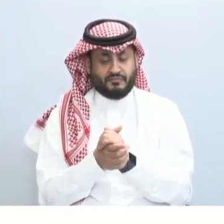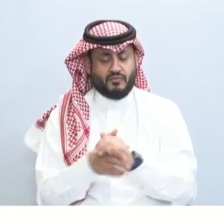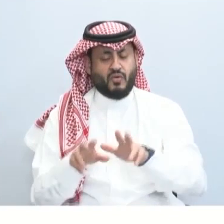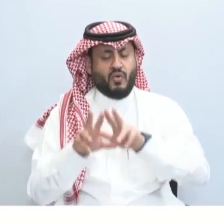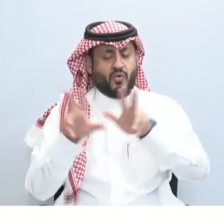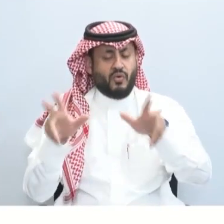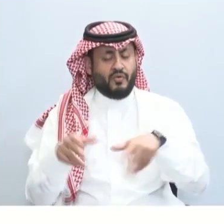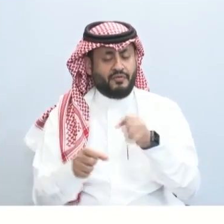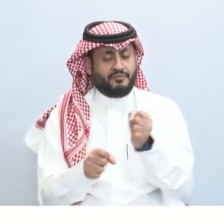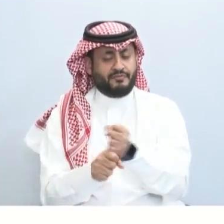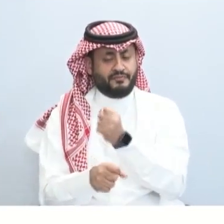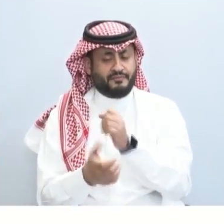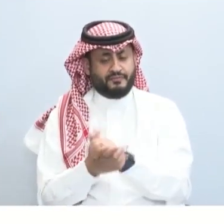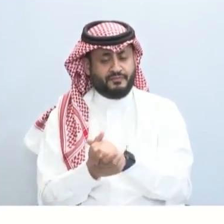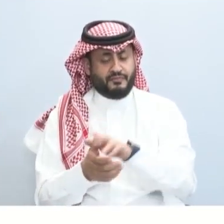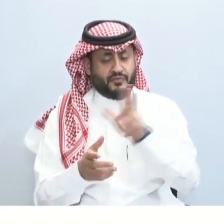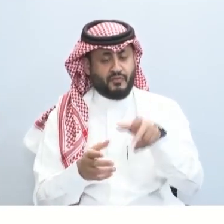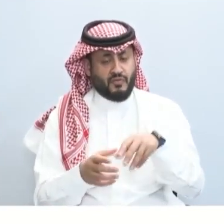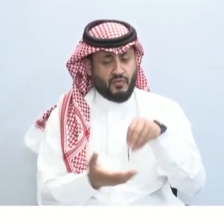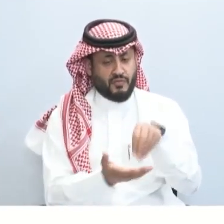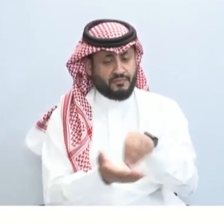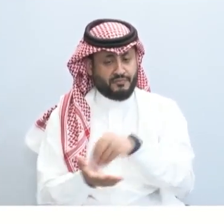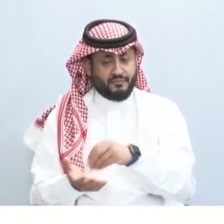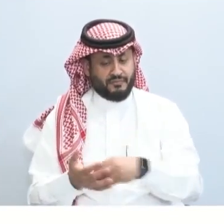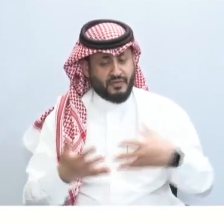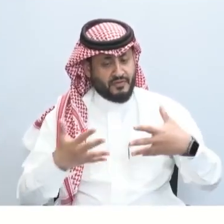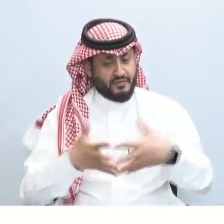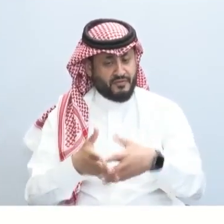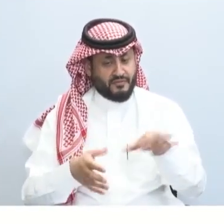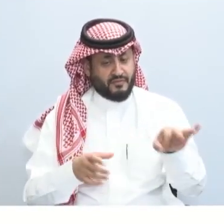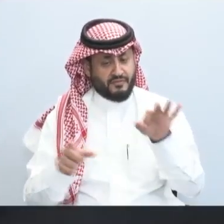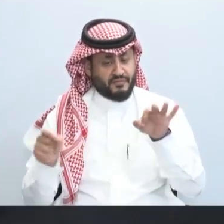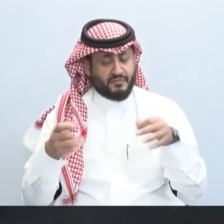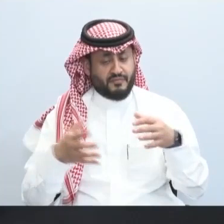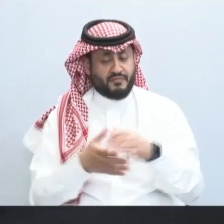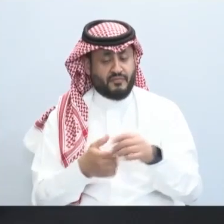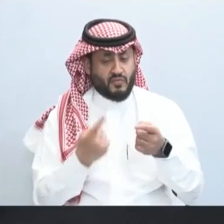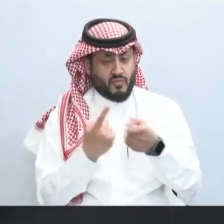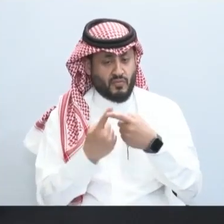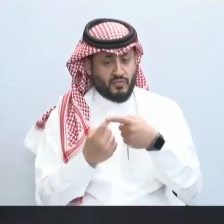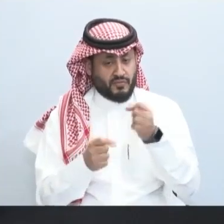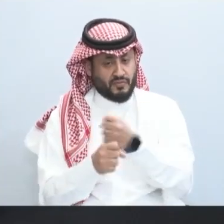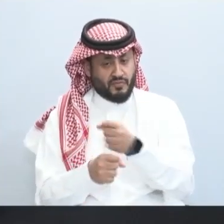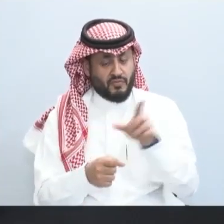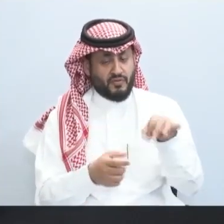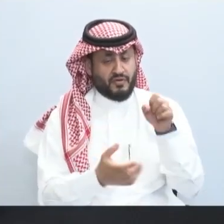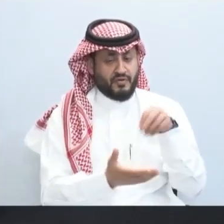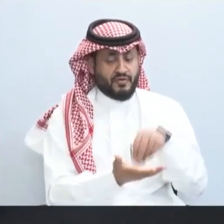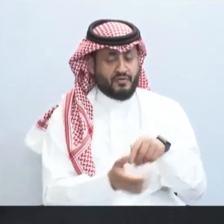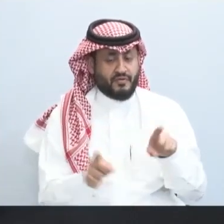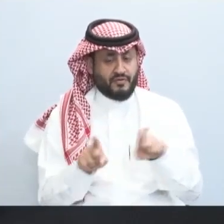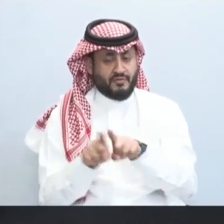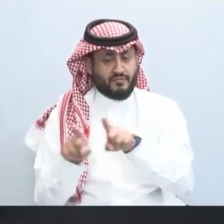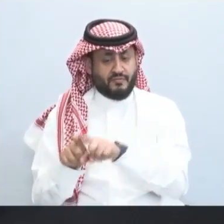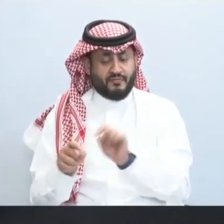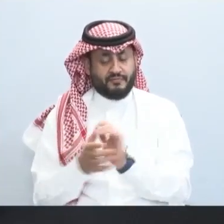of these activities with all of these places, you can choose one activity for each of these